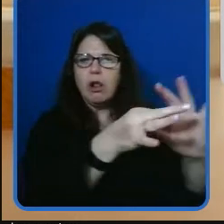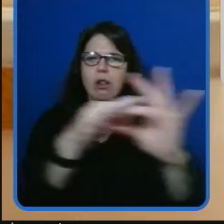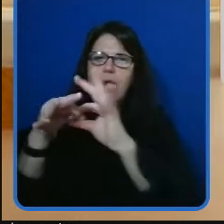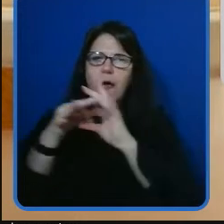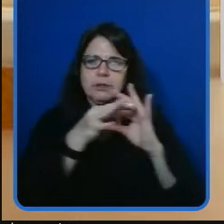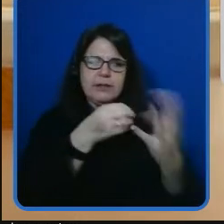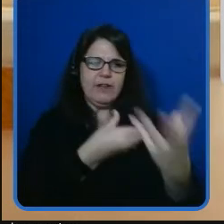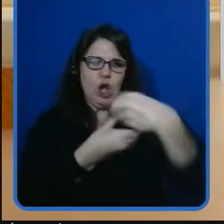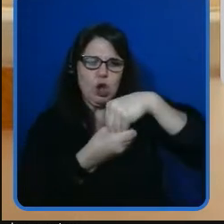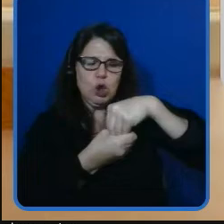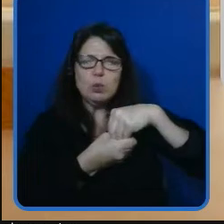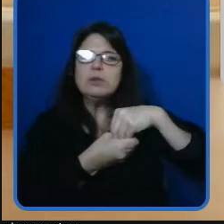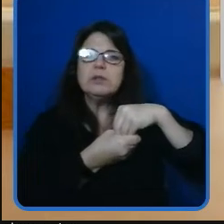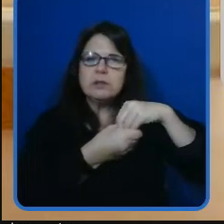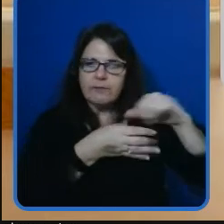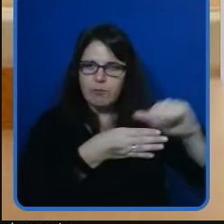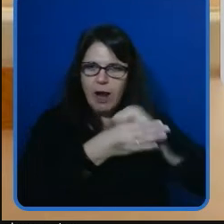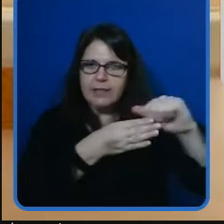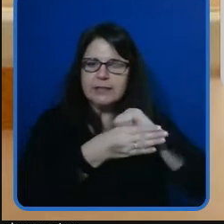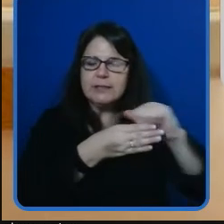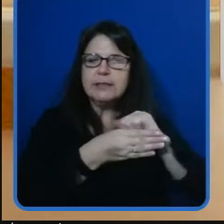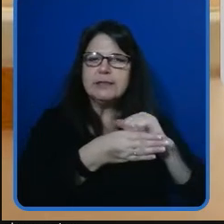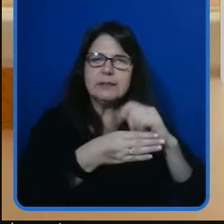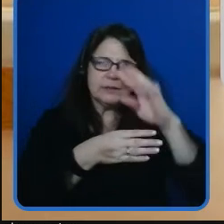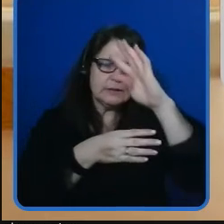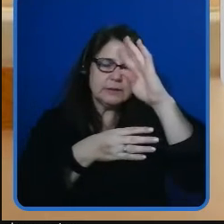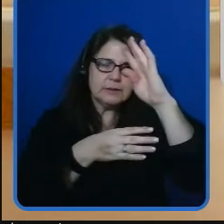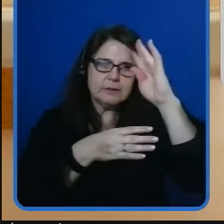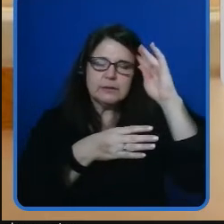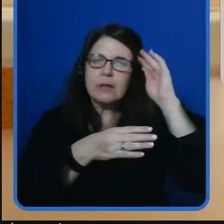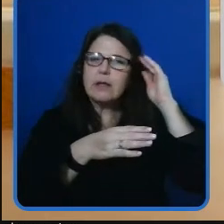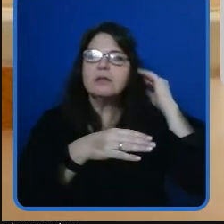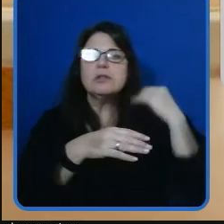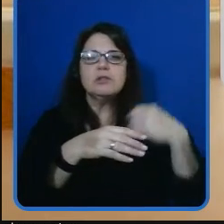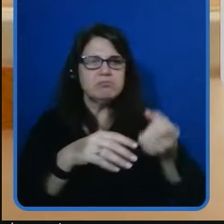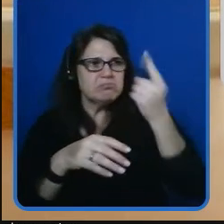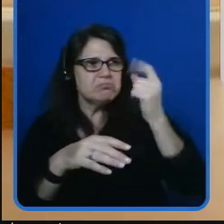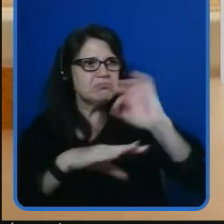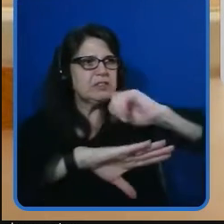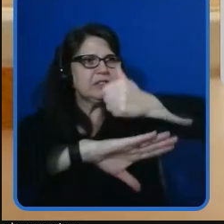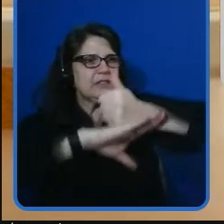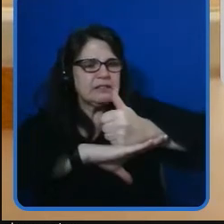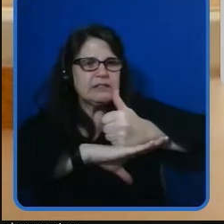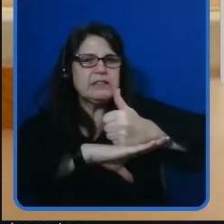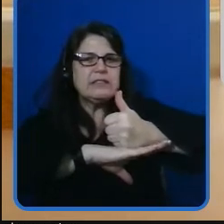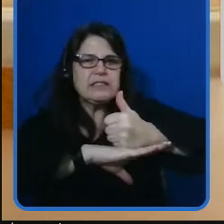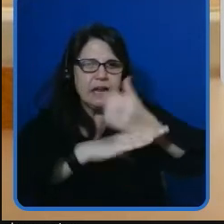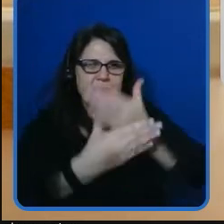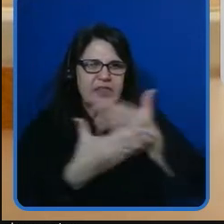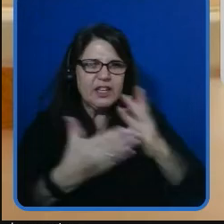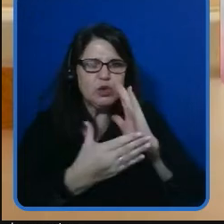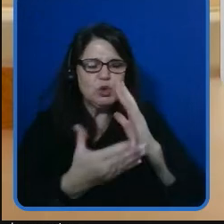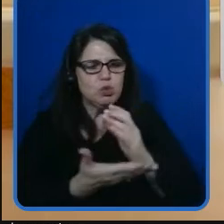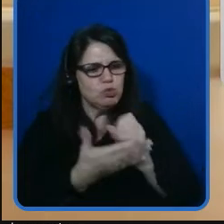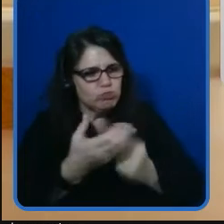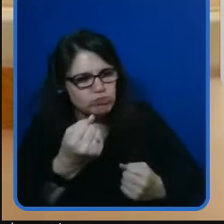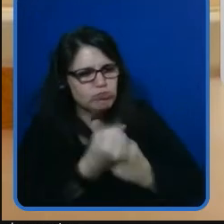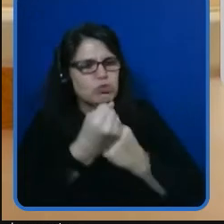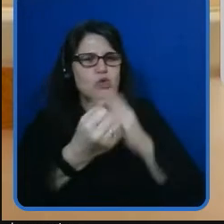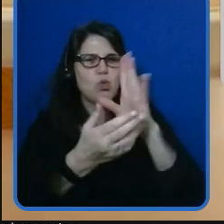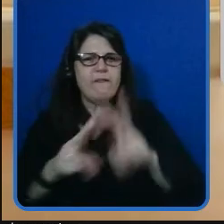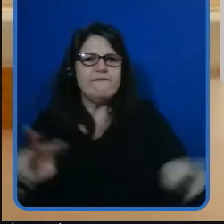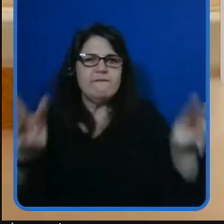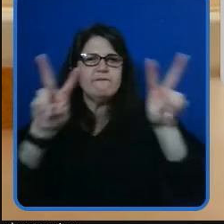inclusive practices. Ensure that you have the mechanisms in place to uphold these values in all the ways that you